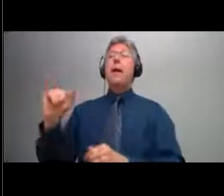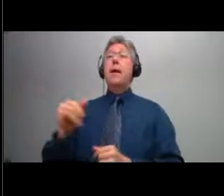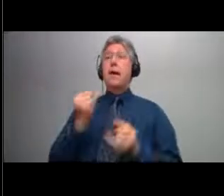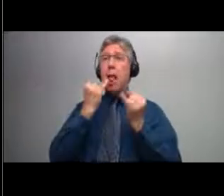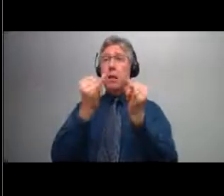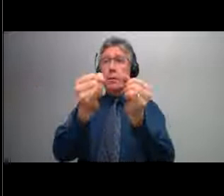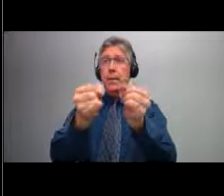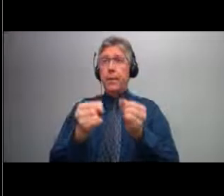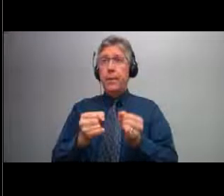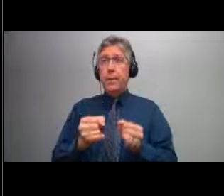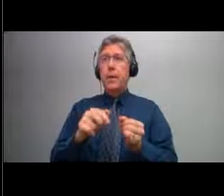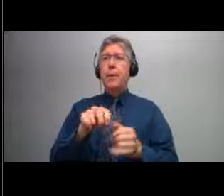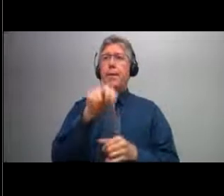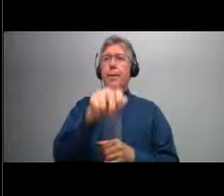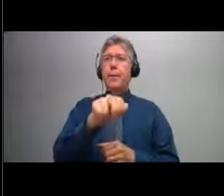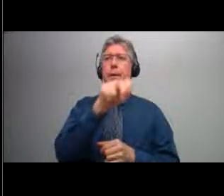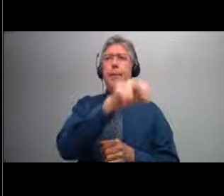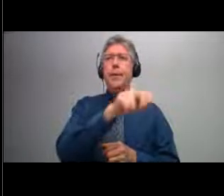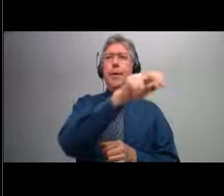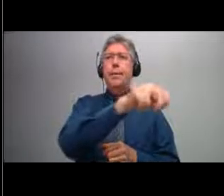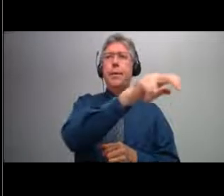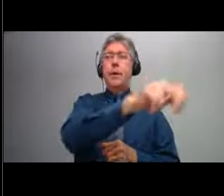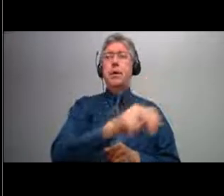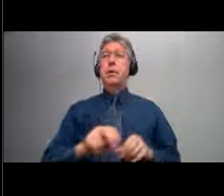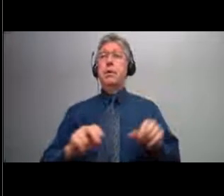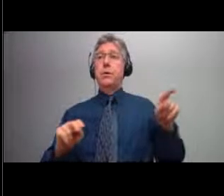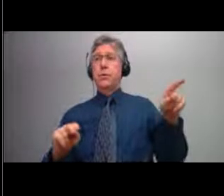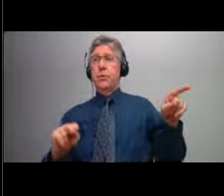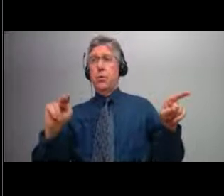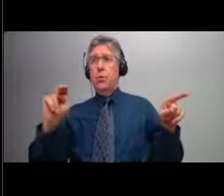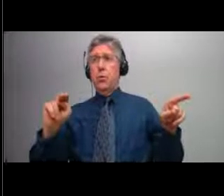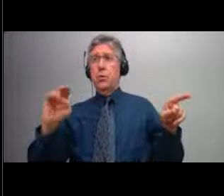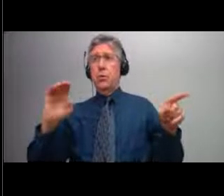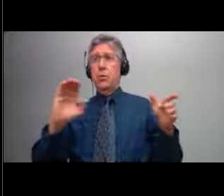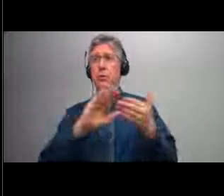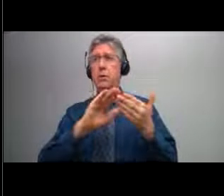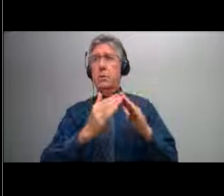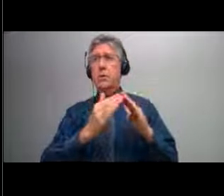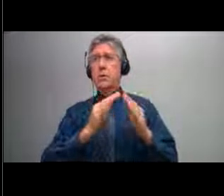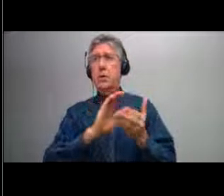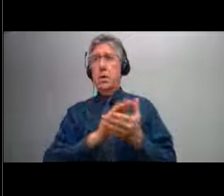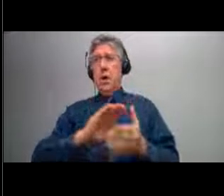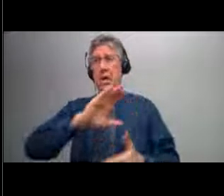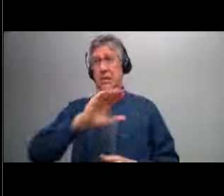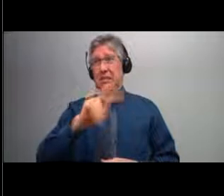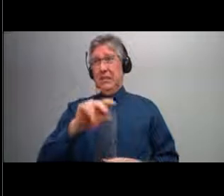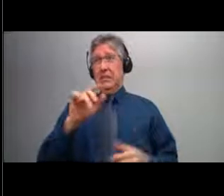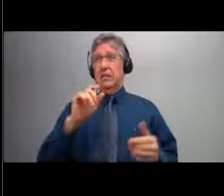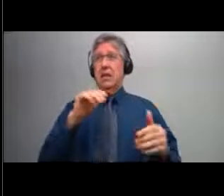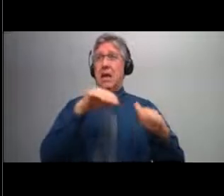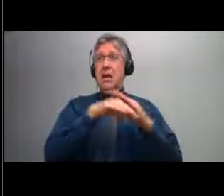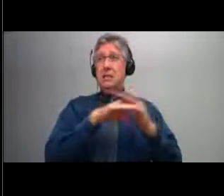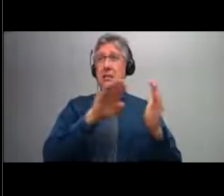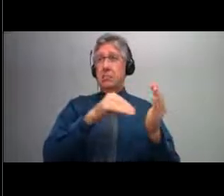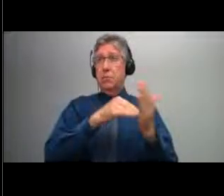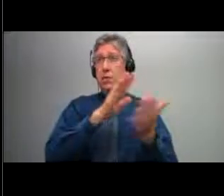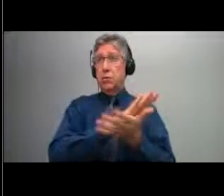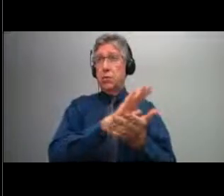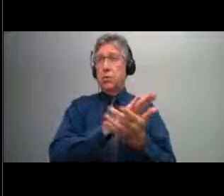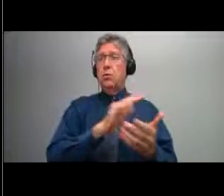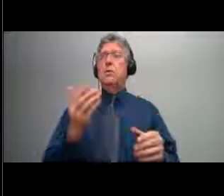with staff from the Northern Virginia Community College, the access to the Nova Medical School was adjusted from what was shown previously to a configuration